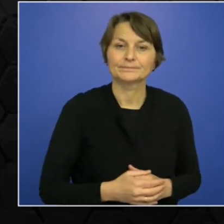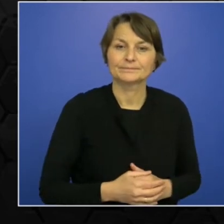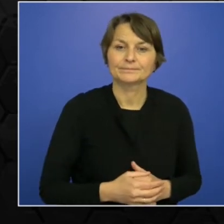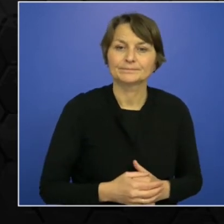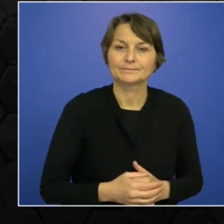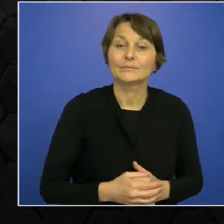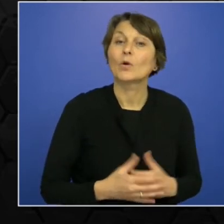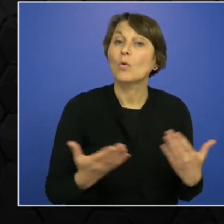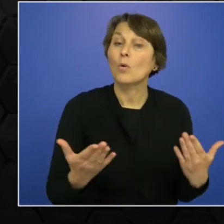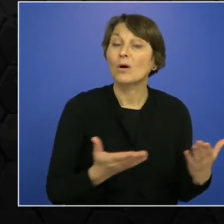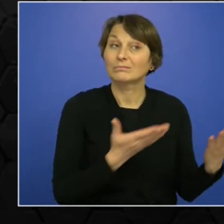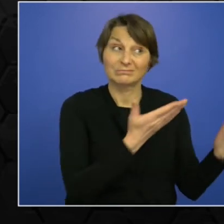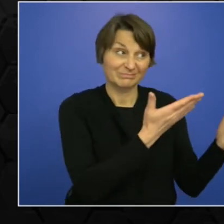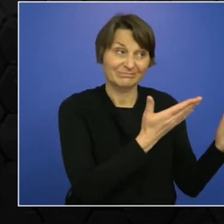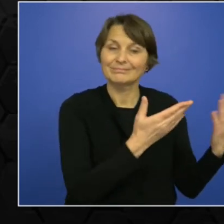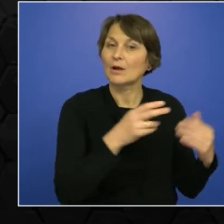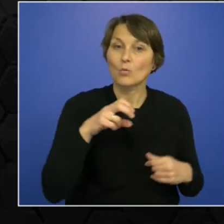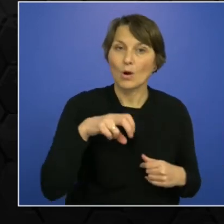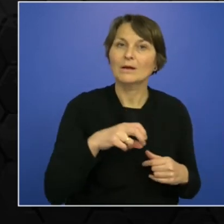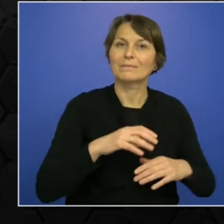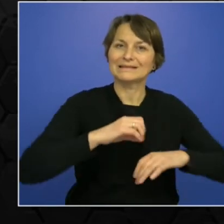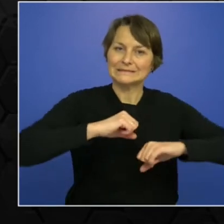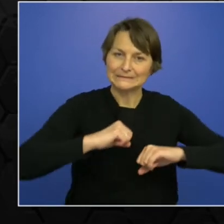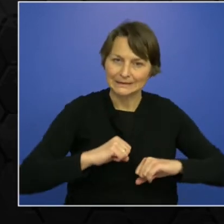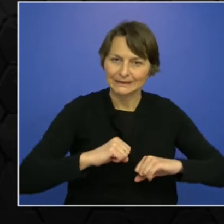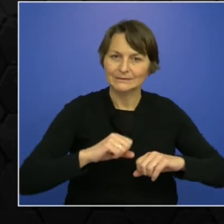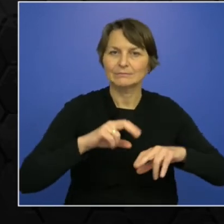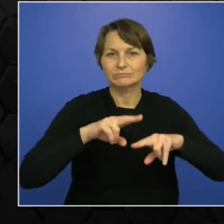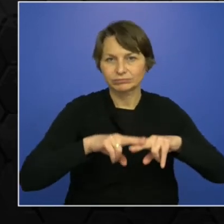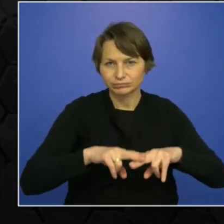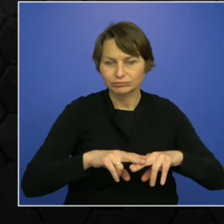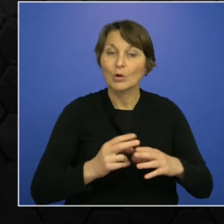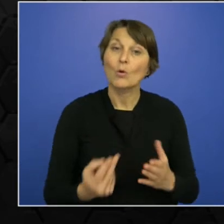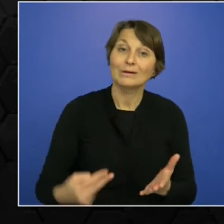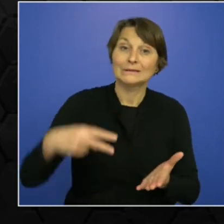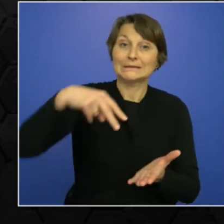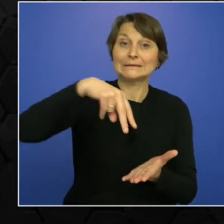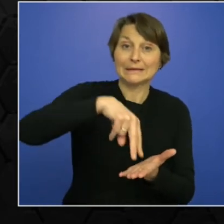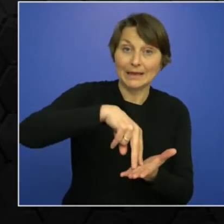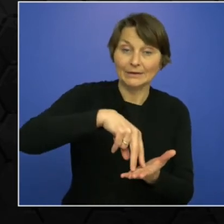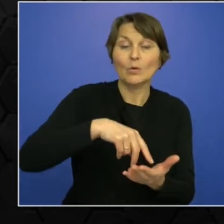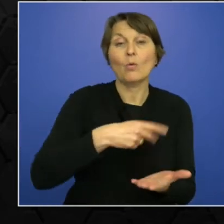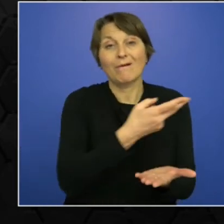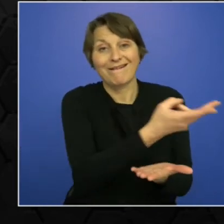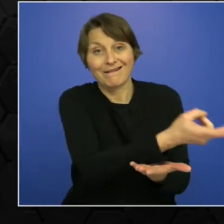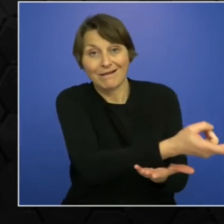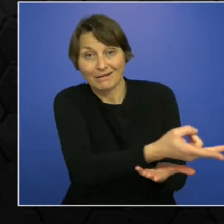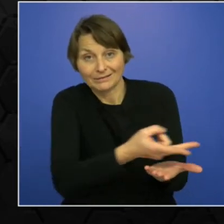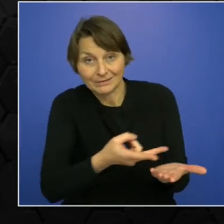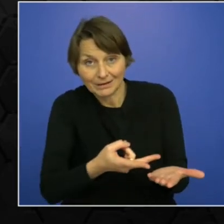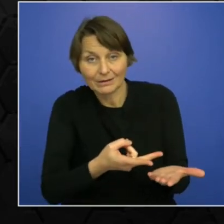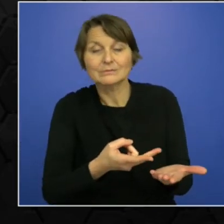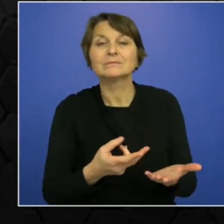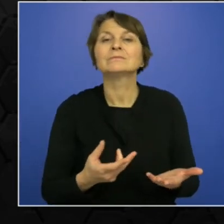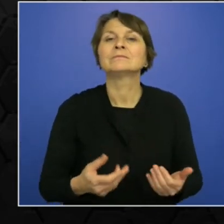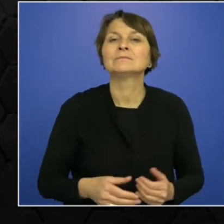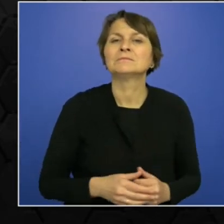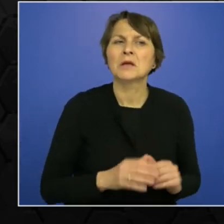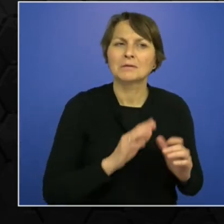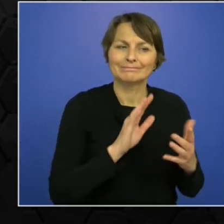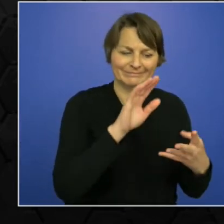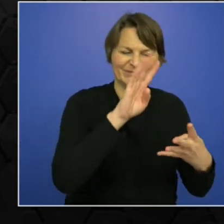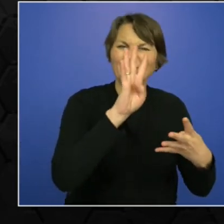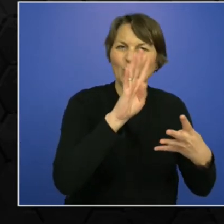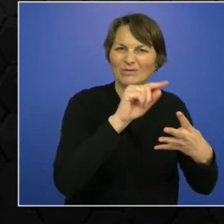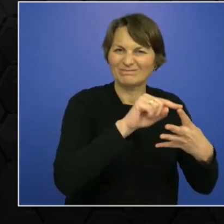or something like lying down, or something like standing. And if you put all of them, how they kind of look like,